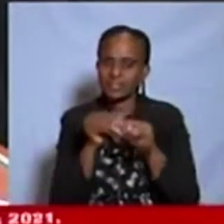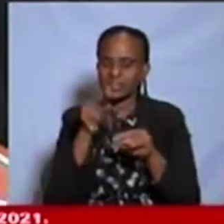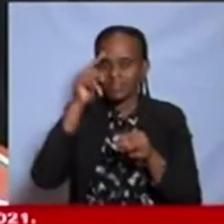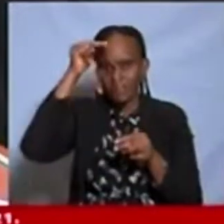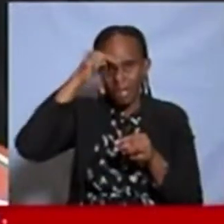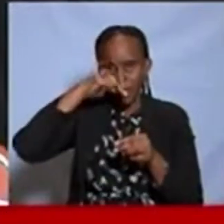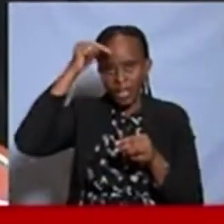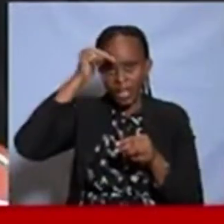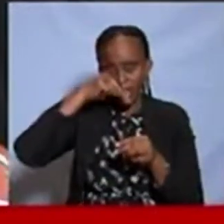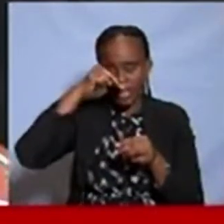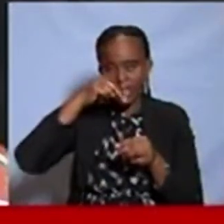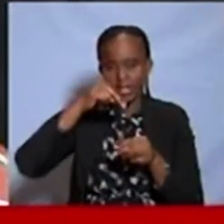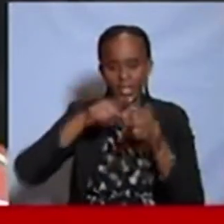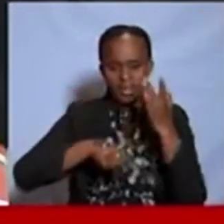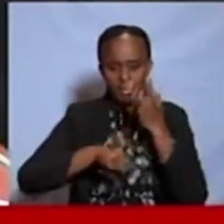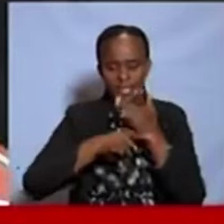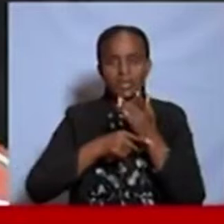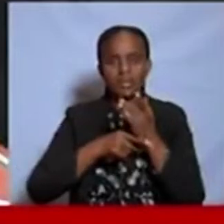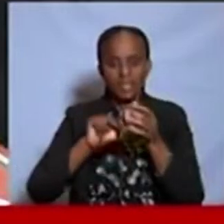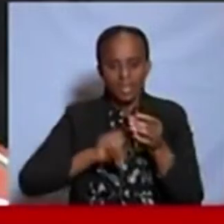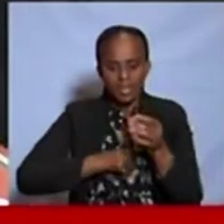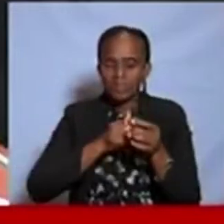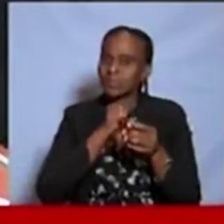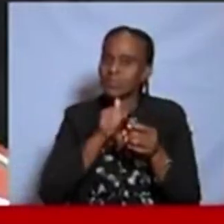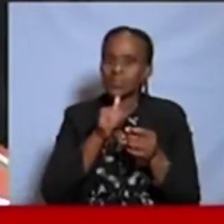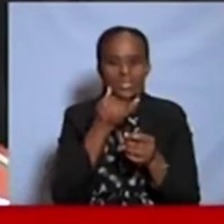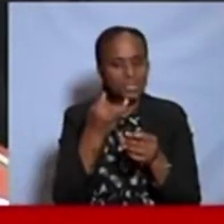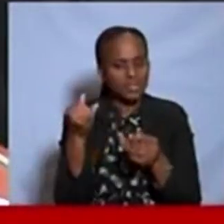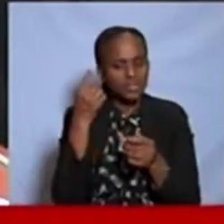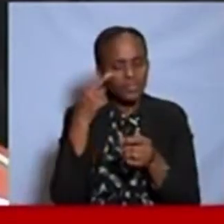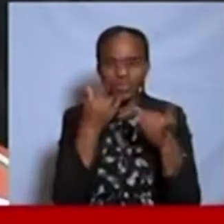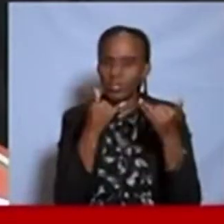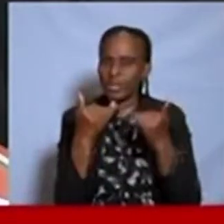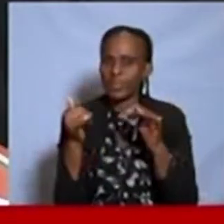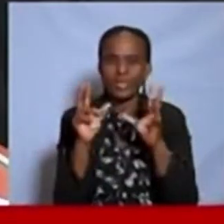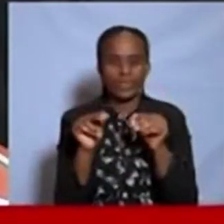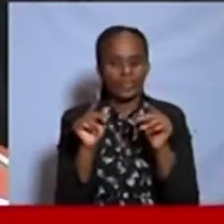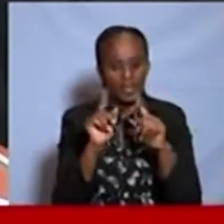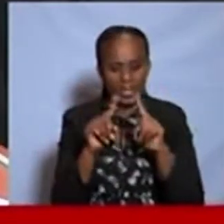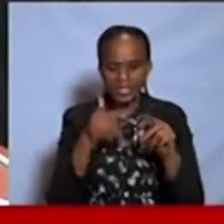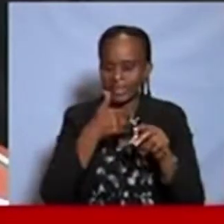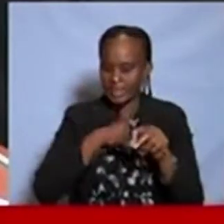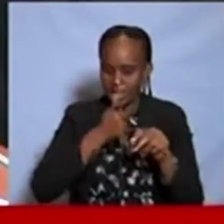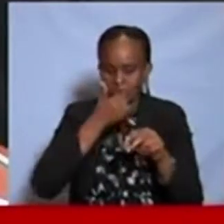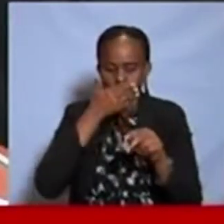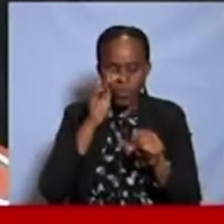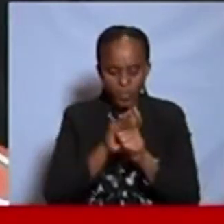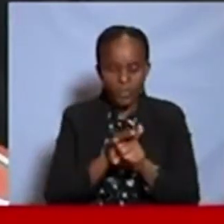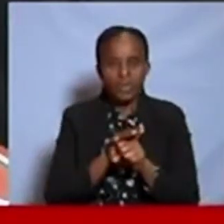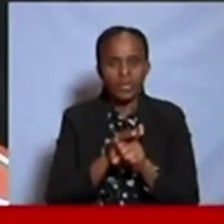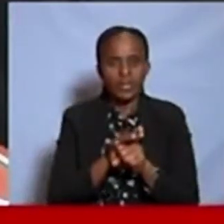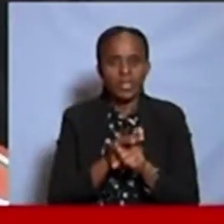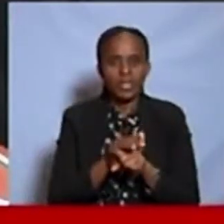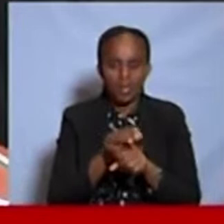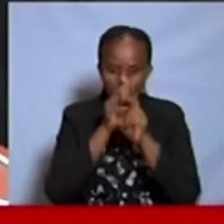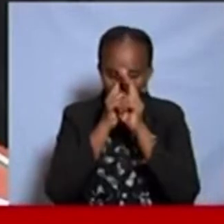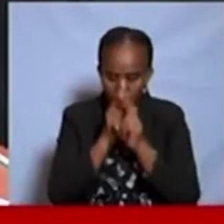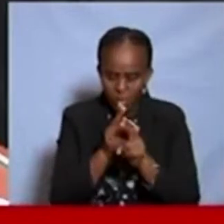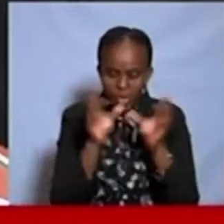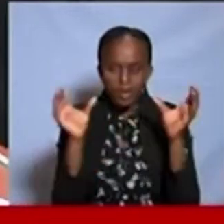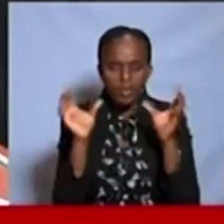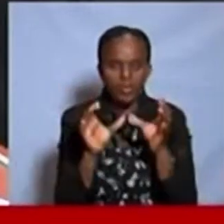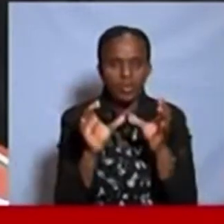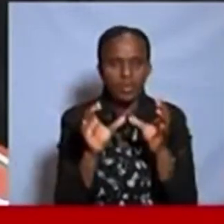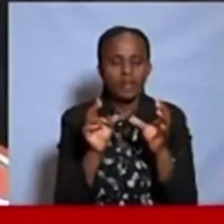Town Council to indicate that we do not take issues for granted and pledge to this honorable committee that